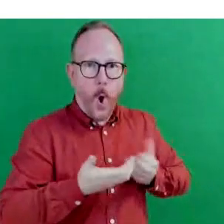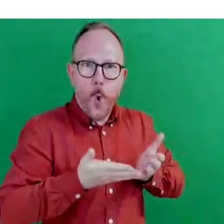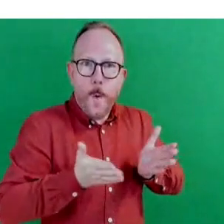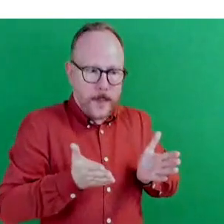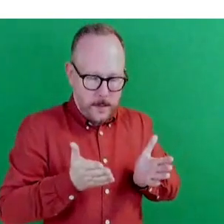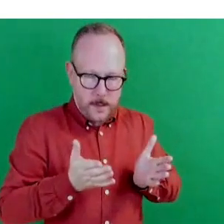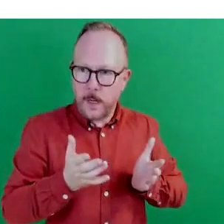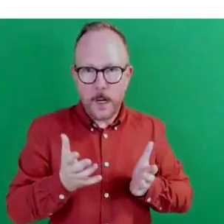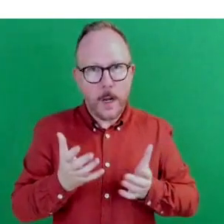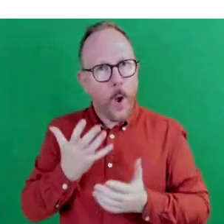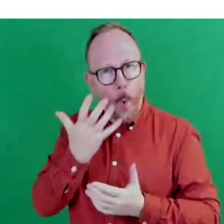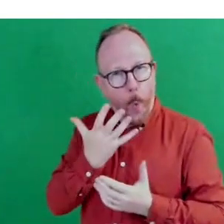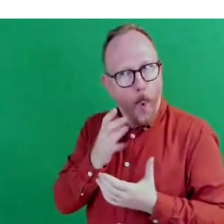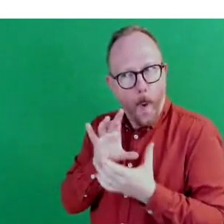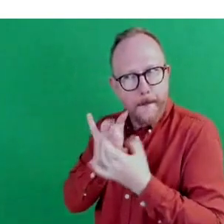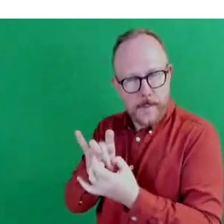that question.